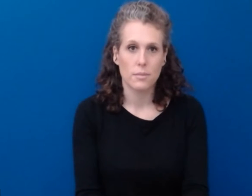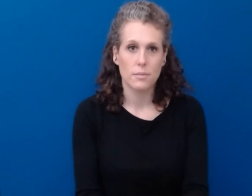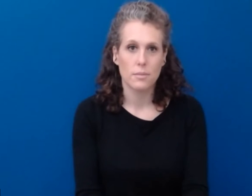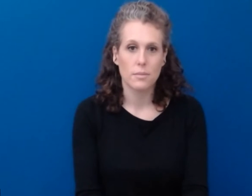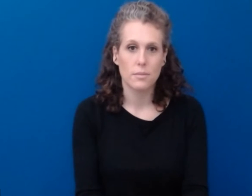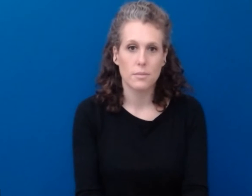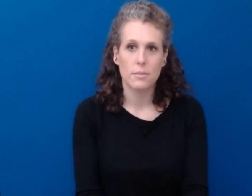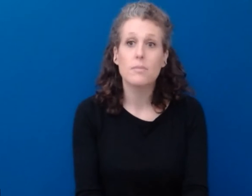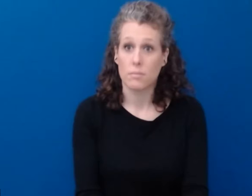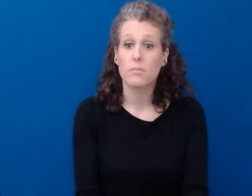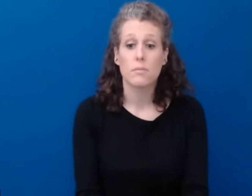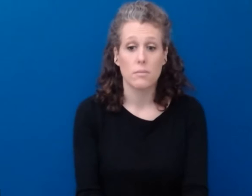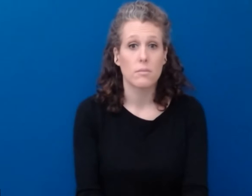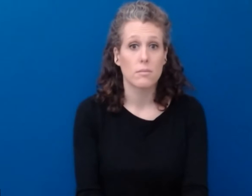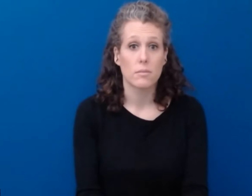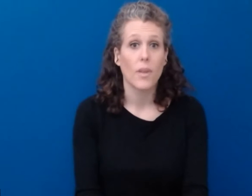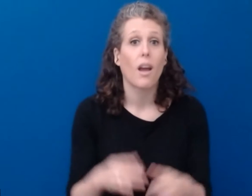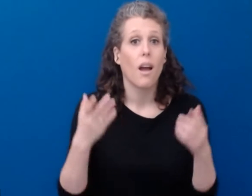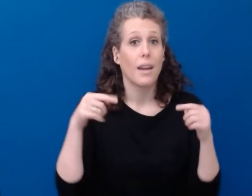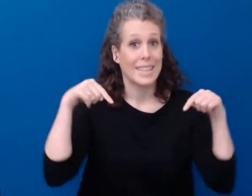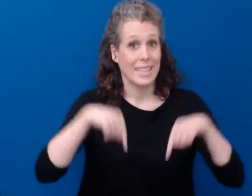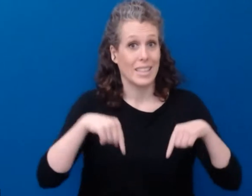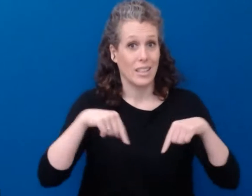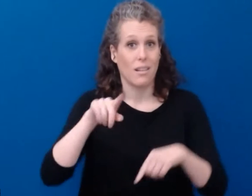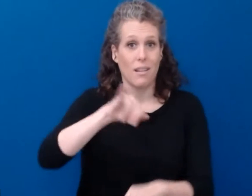yeah, so I think we are here with Jakob.